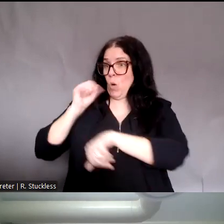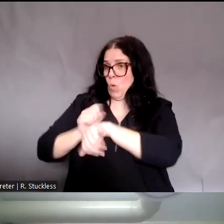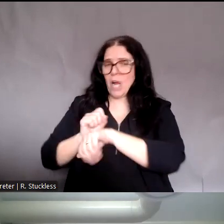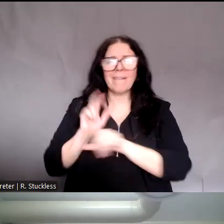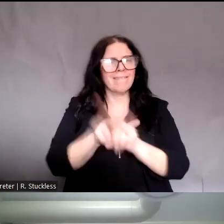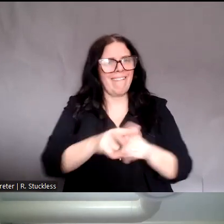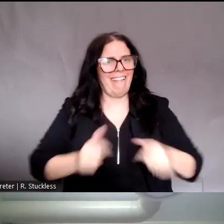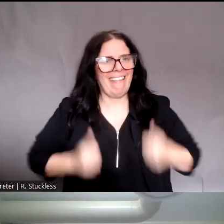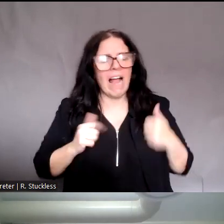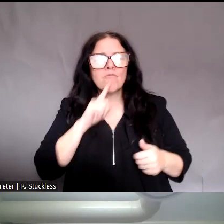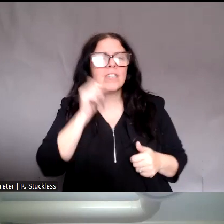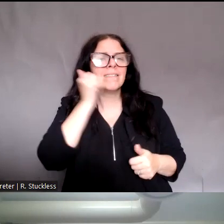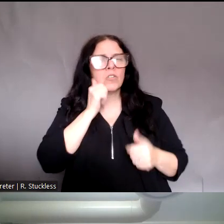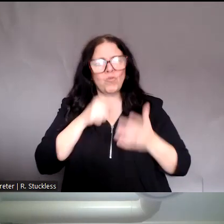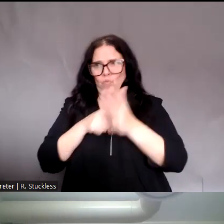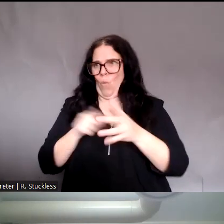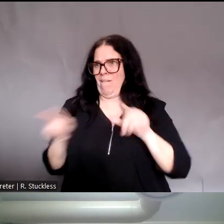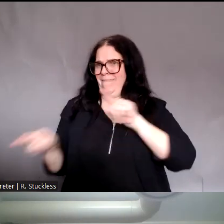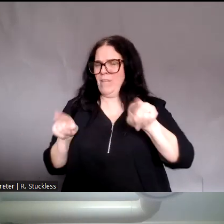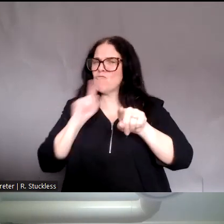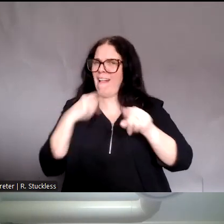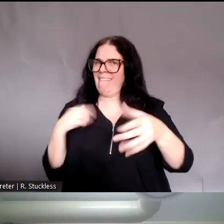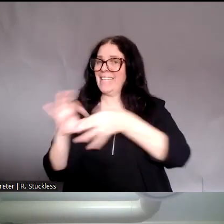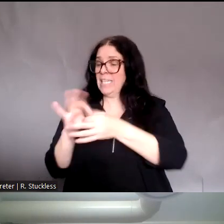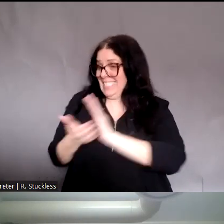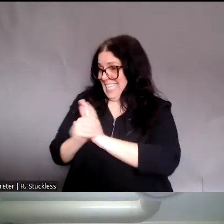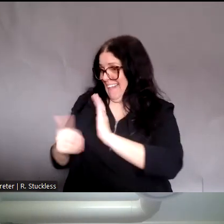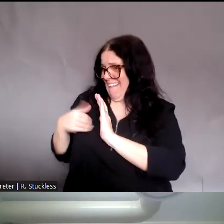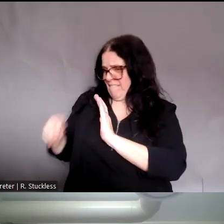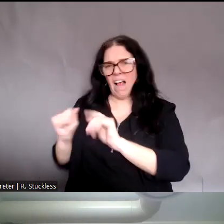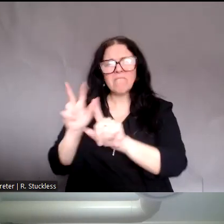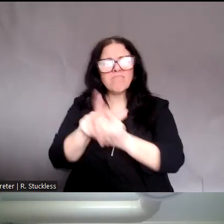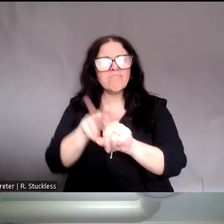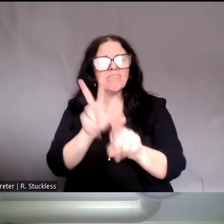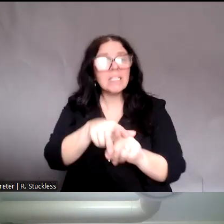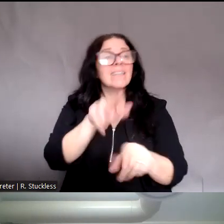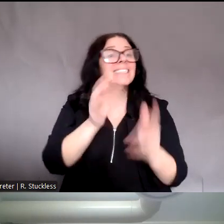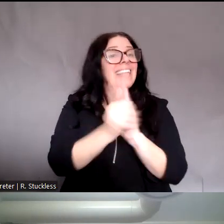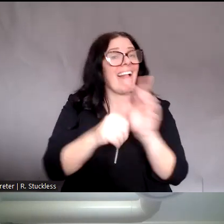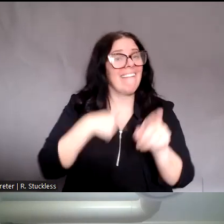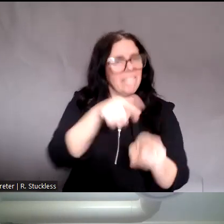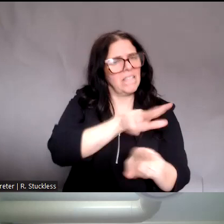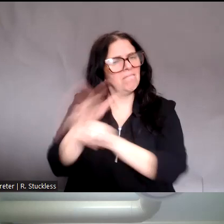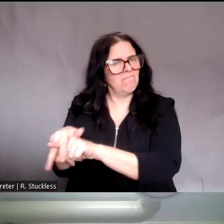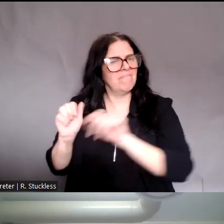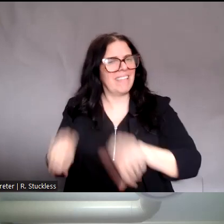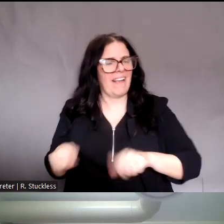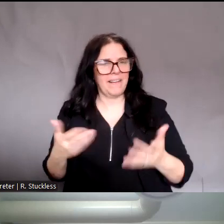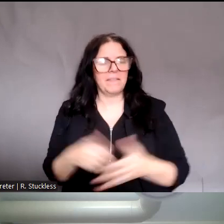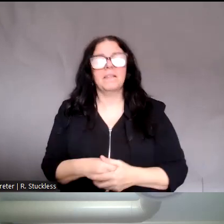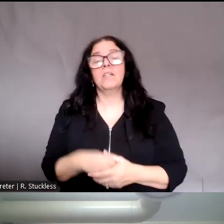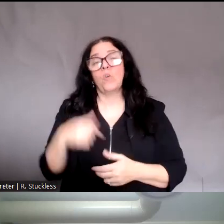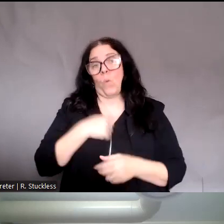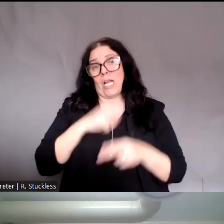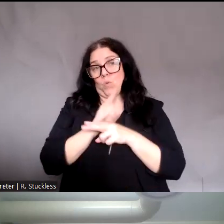really show those direct transferable skills. We have used the customer service program